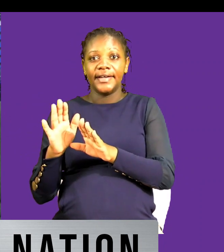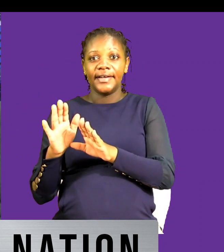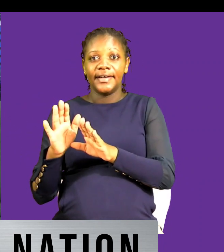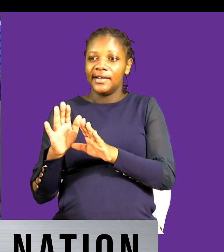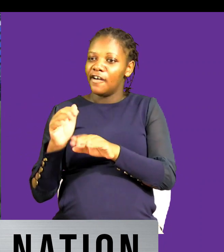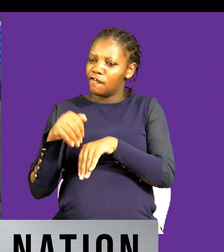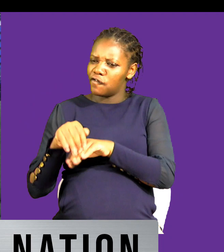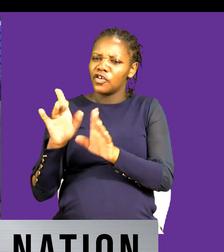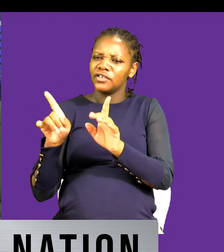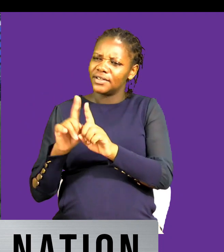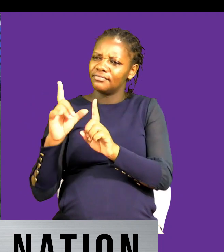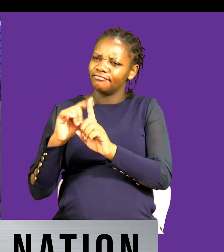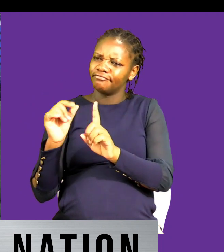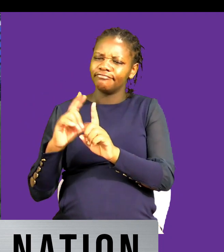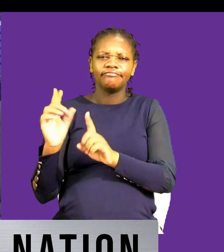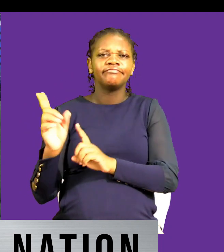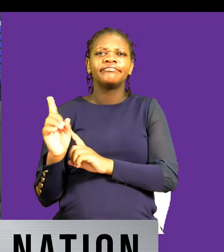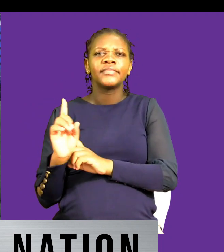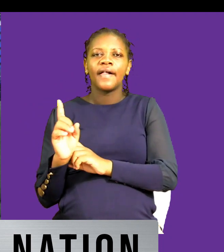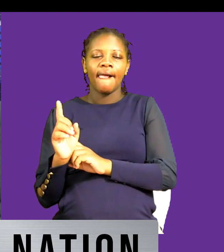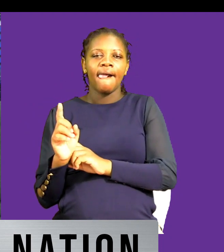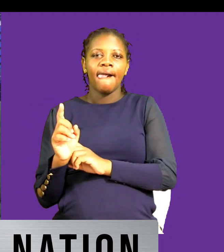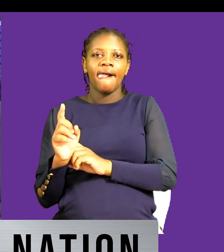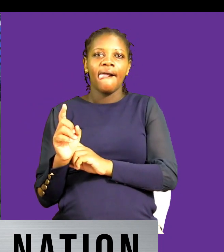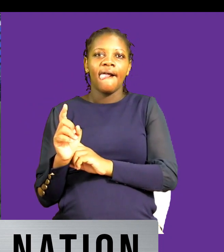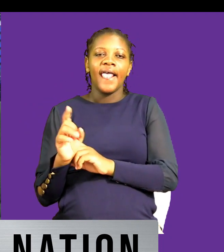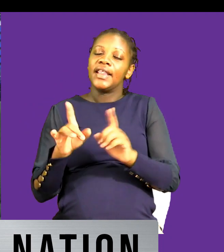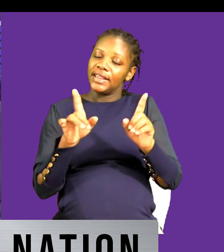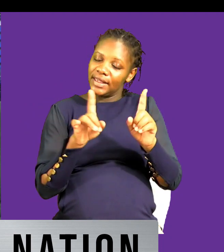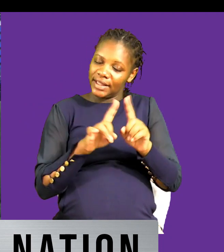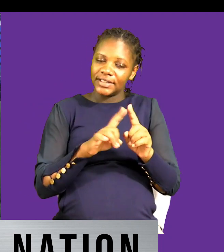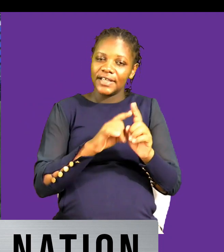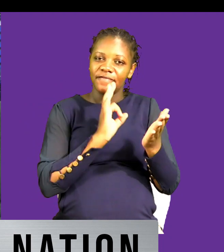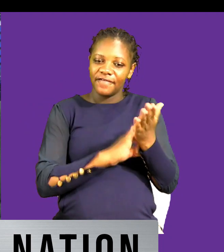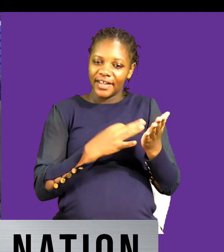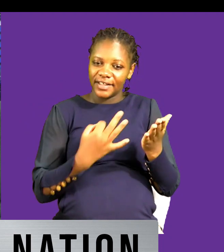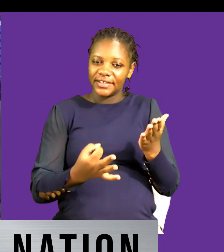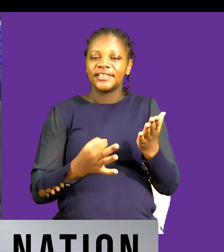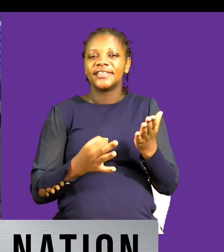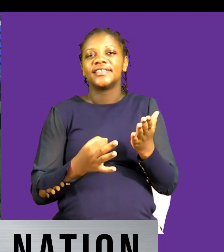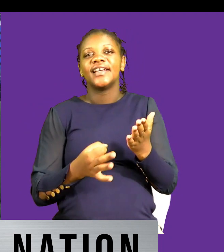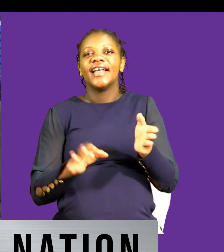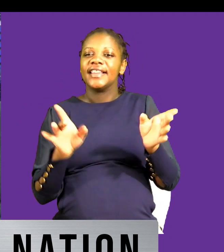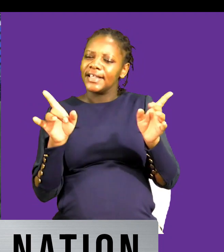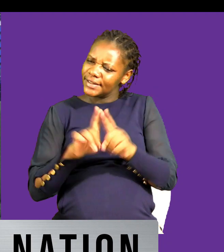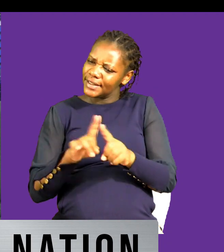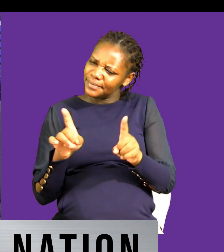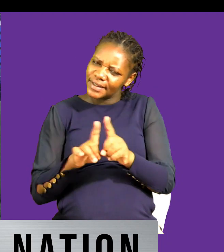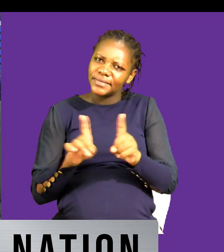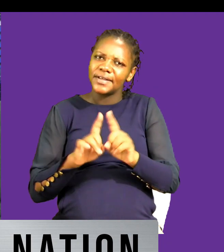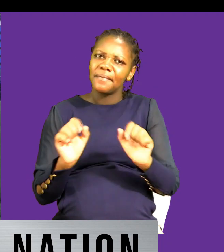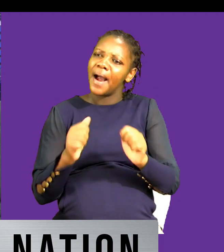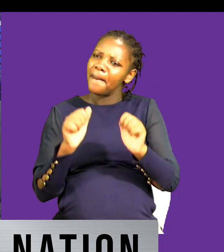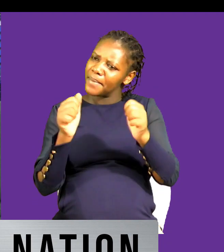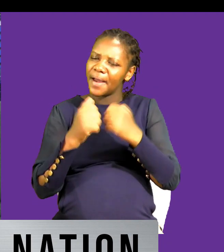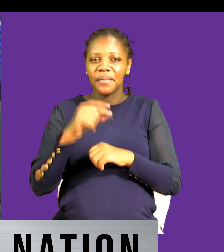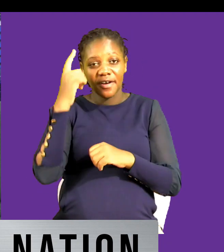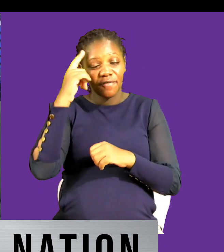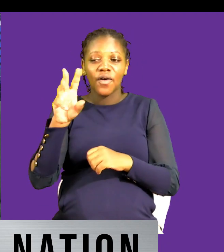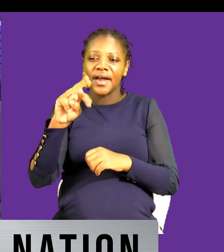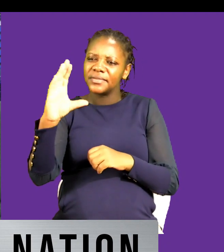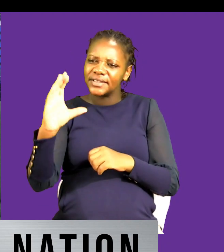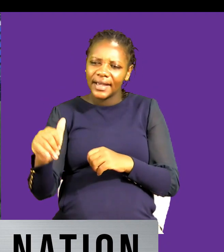The failures of Kenya Kwanza government are going to be the failures of the Kenya Kwanza members of parliament and members of the county assemblies,